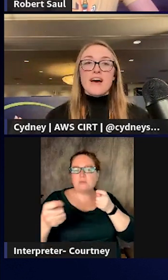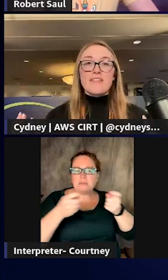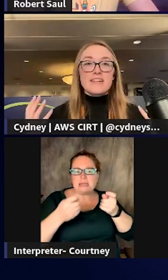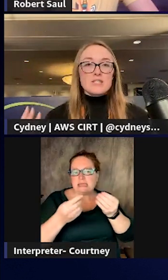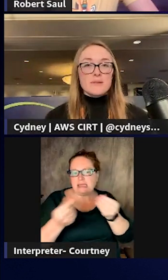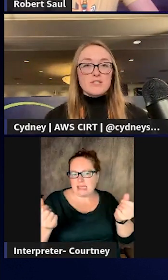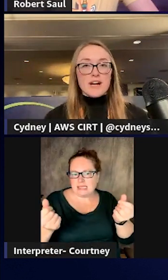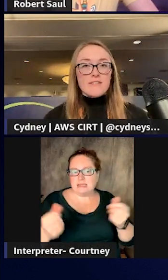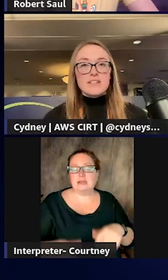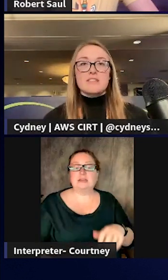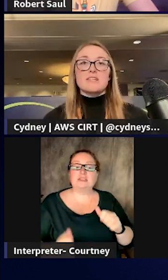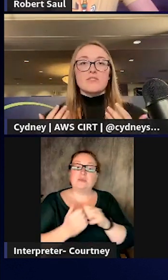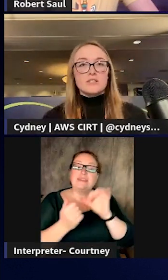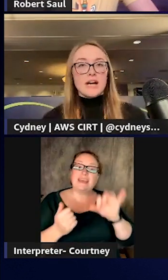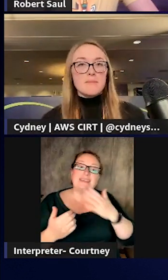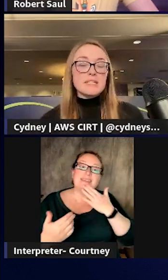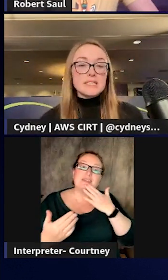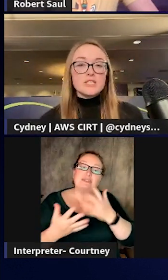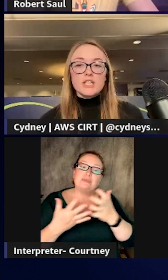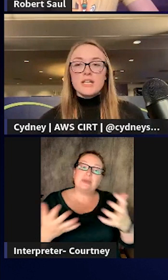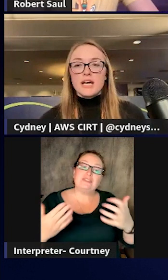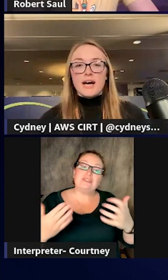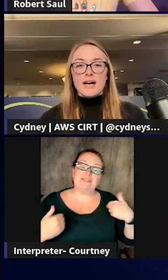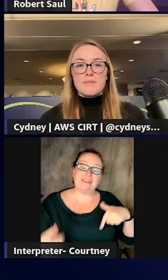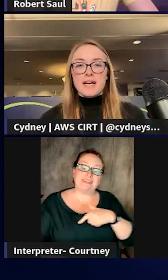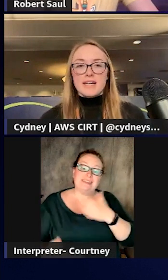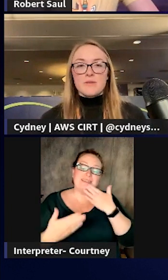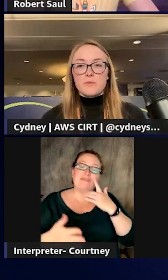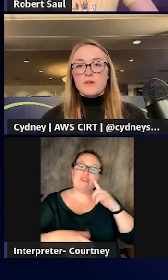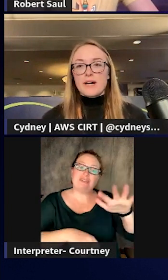with that, thanks so much for having us. Thanks for your time and attention.